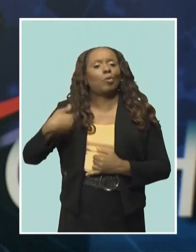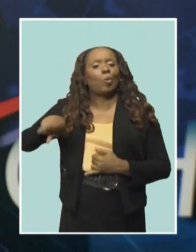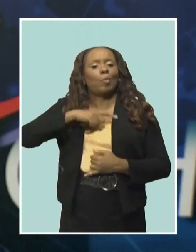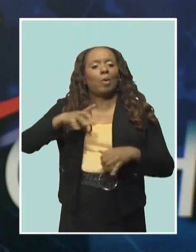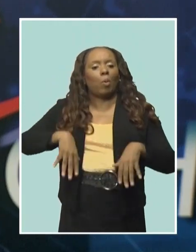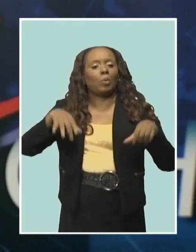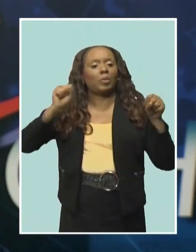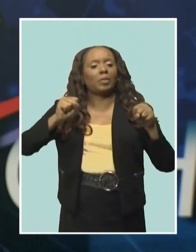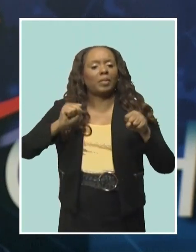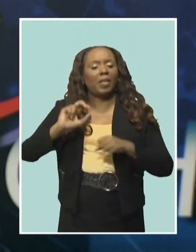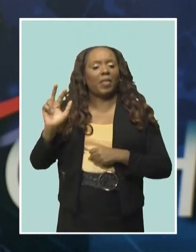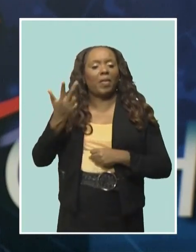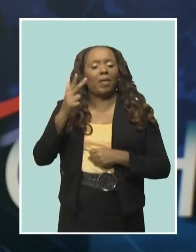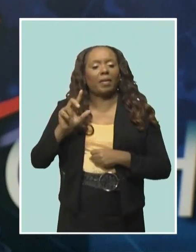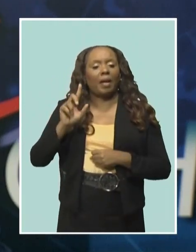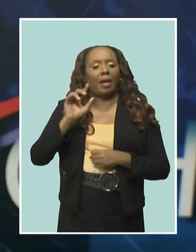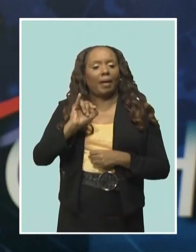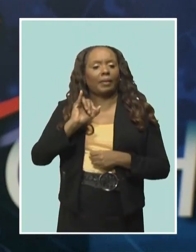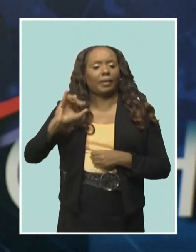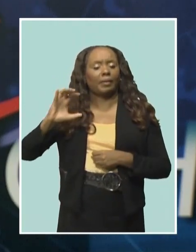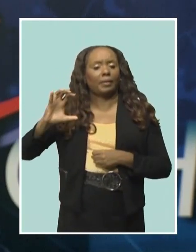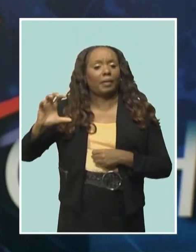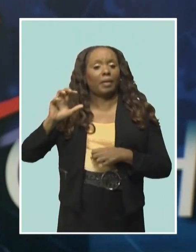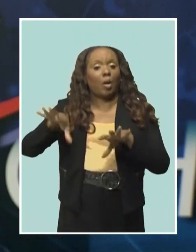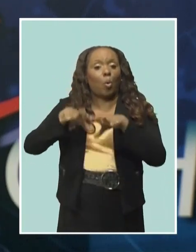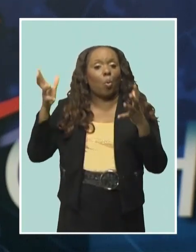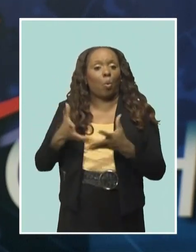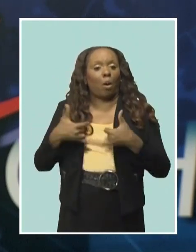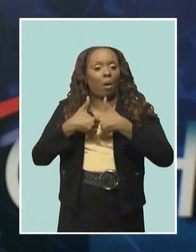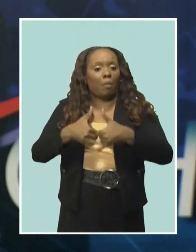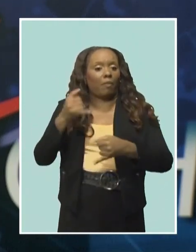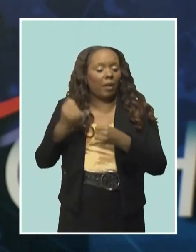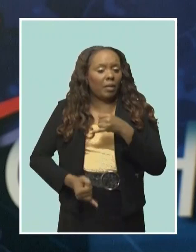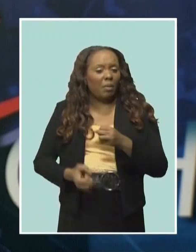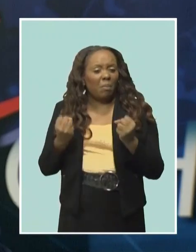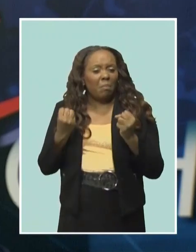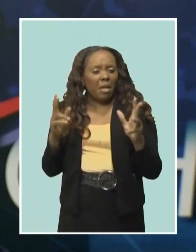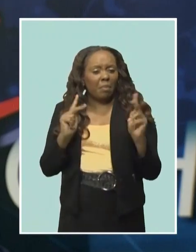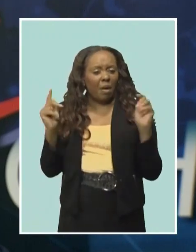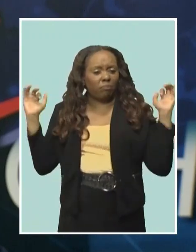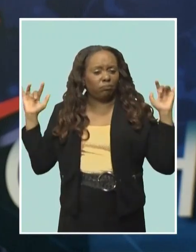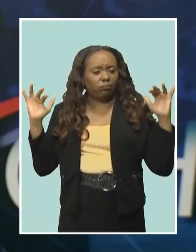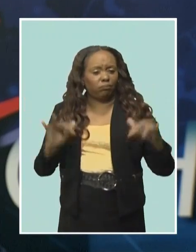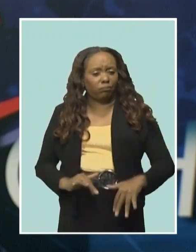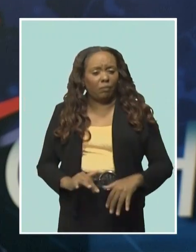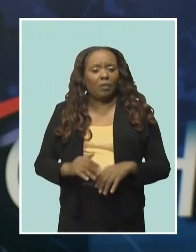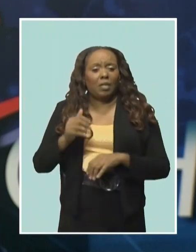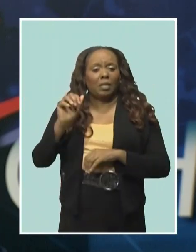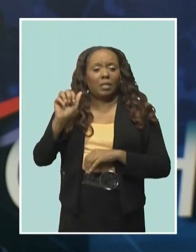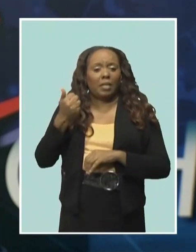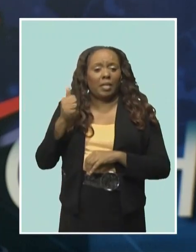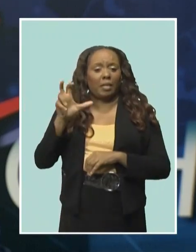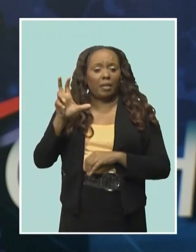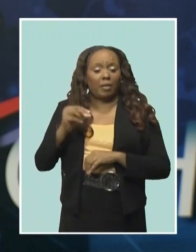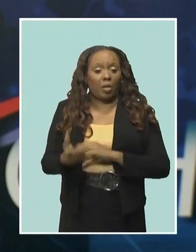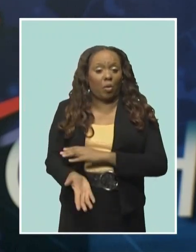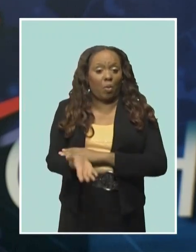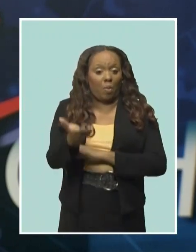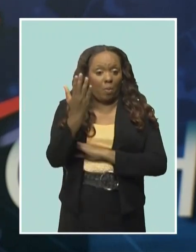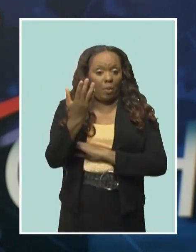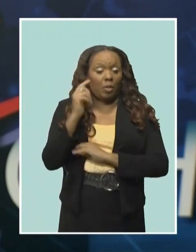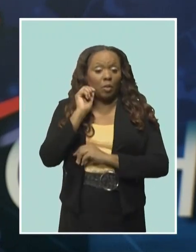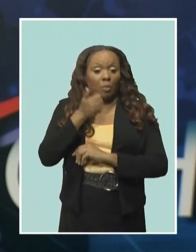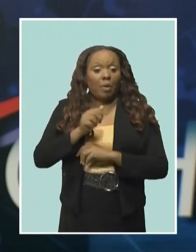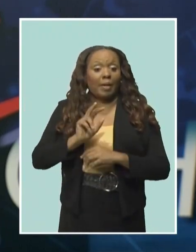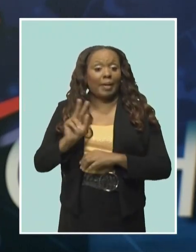third ICC World Cup final. Thousands of visitors are here for the game, scheduled for 10:30 in the morning at Kensington Oval,